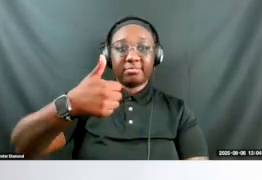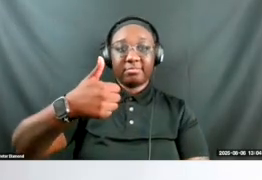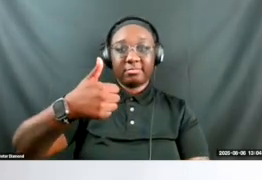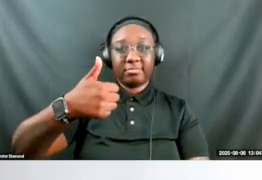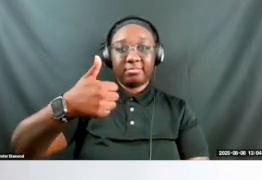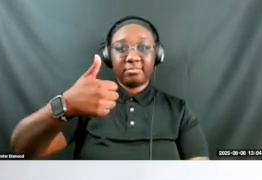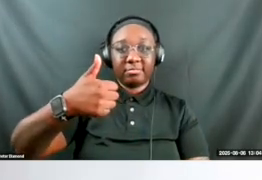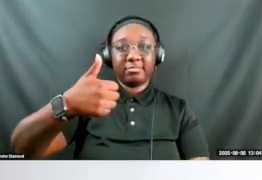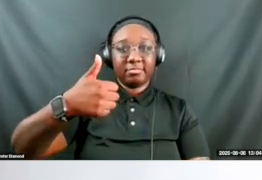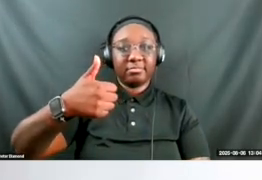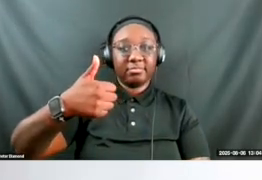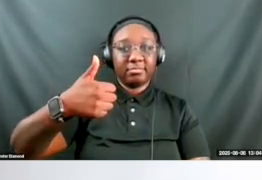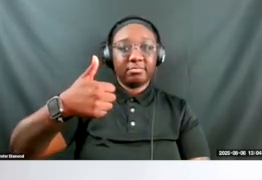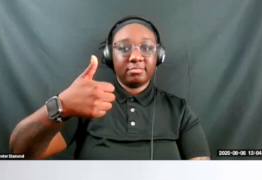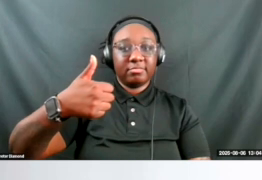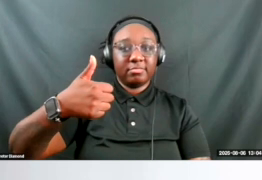Okay.